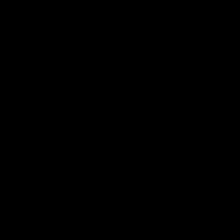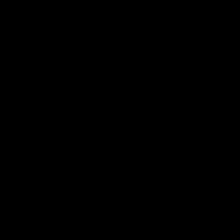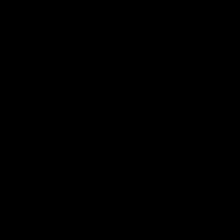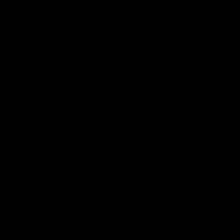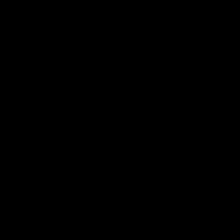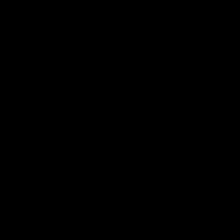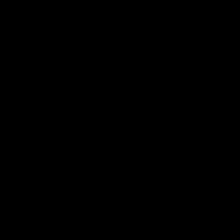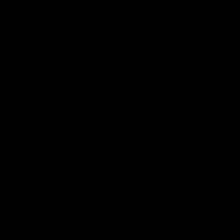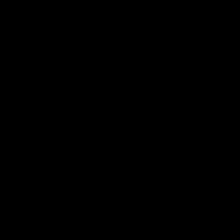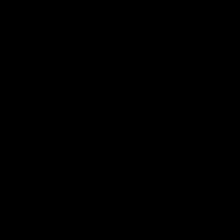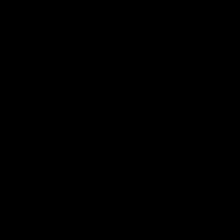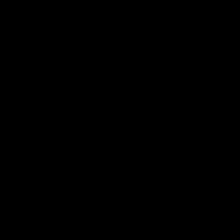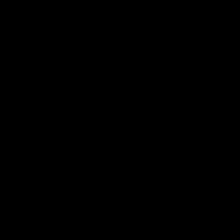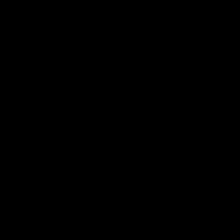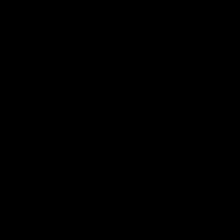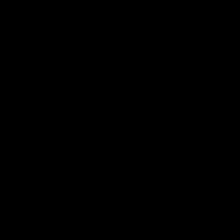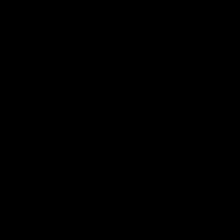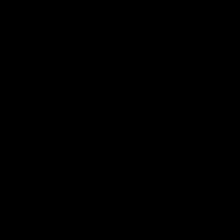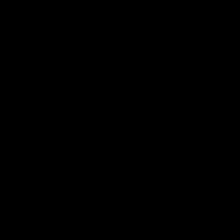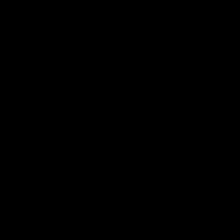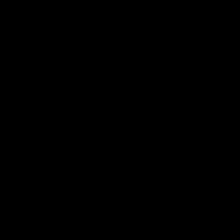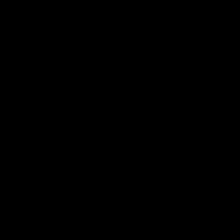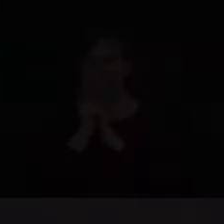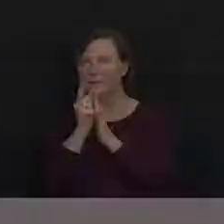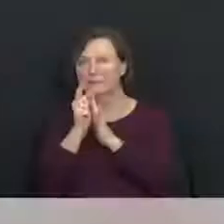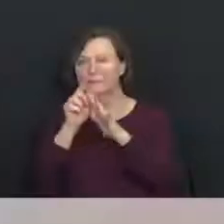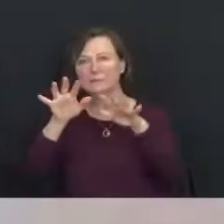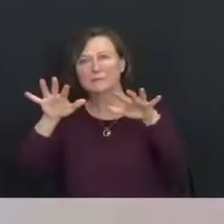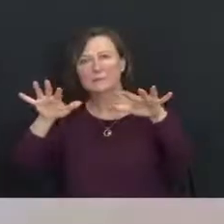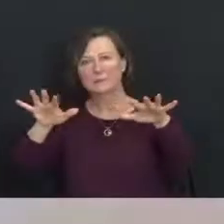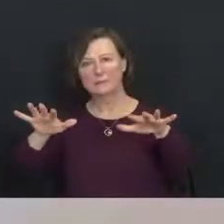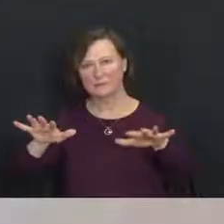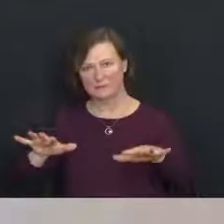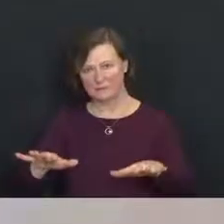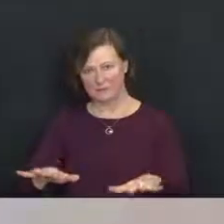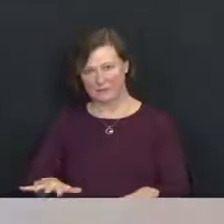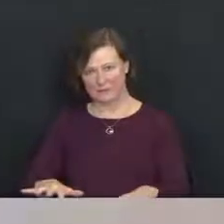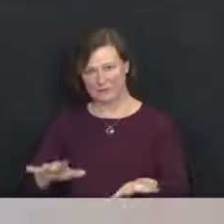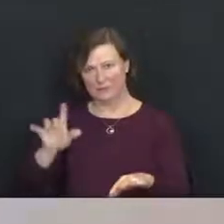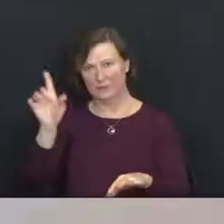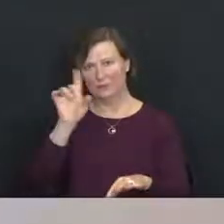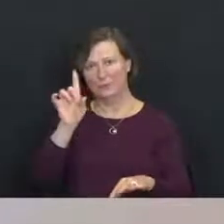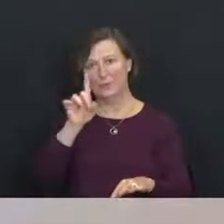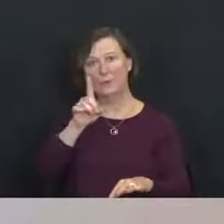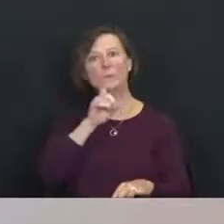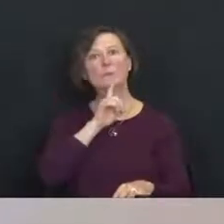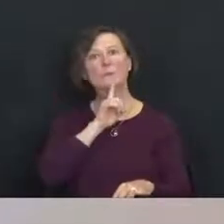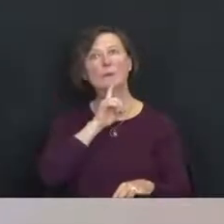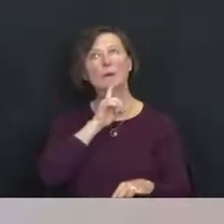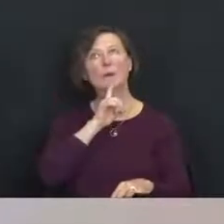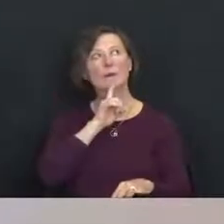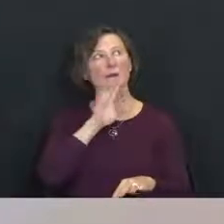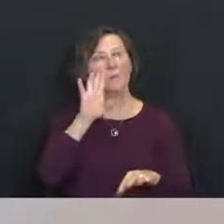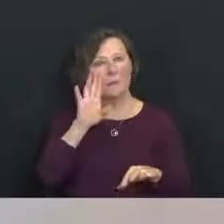Take a moment now to settle into where you are. Just be in this moment.